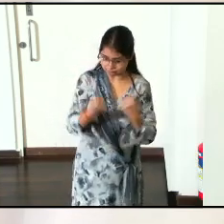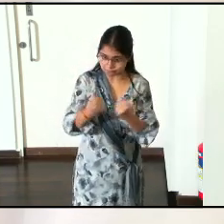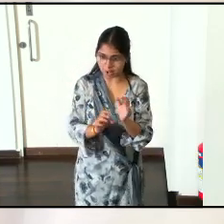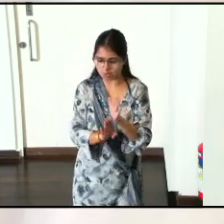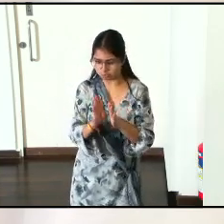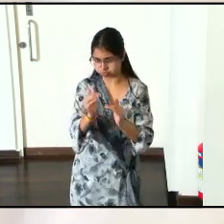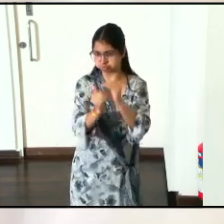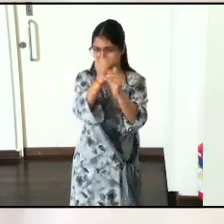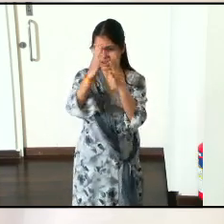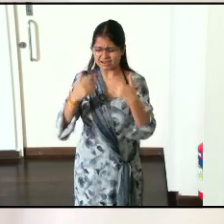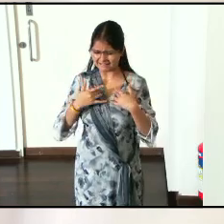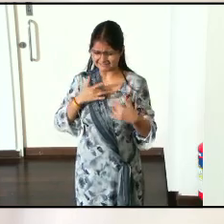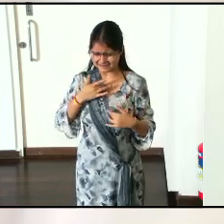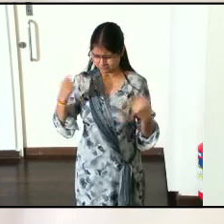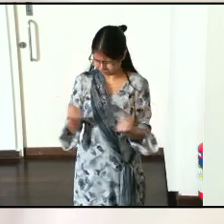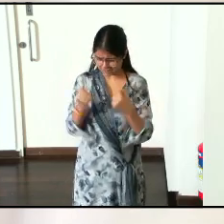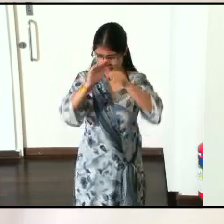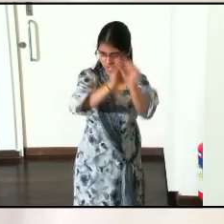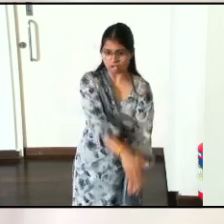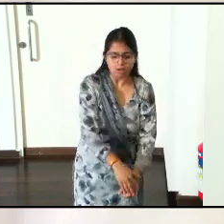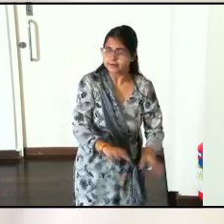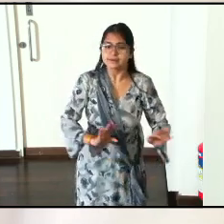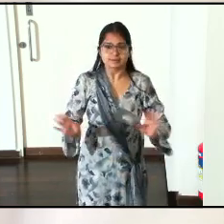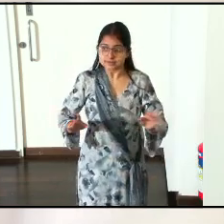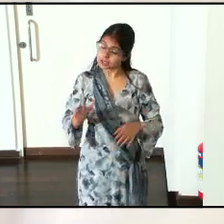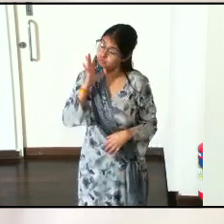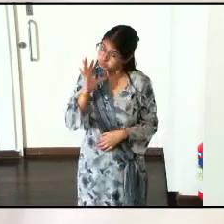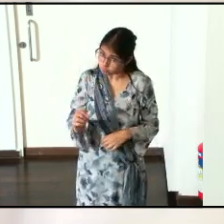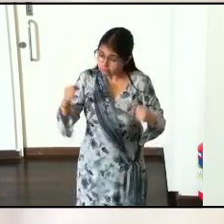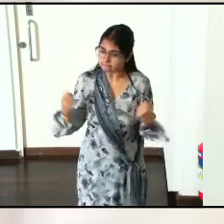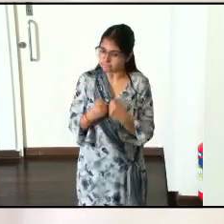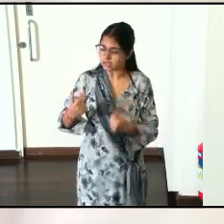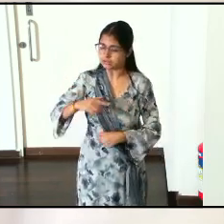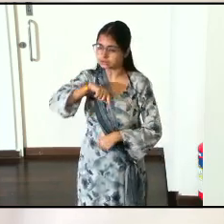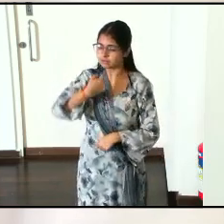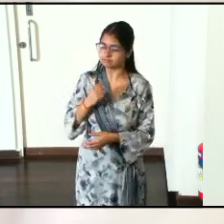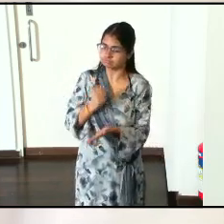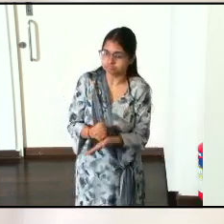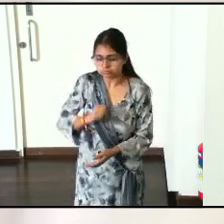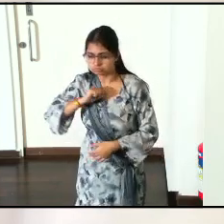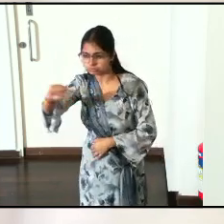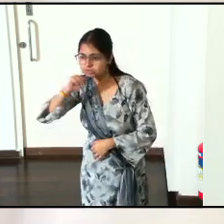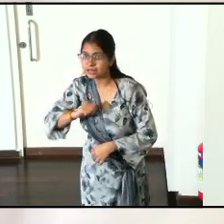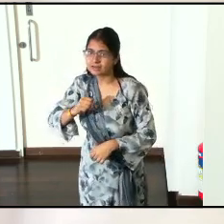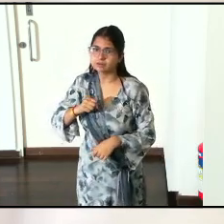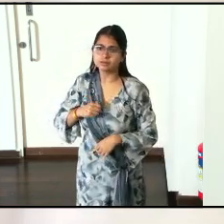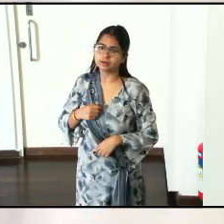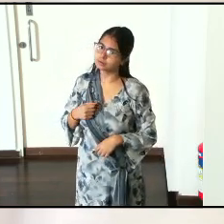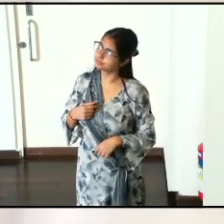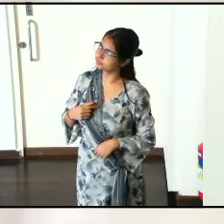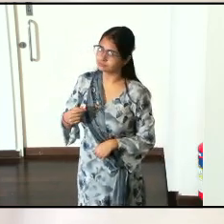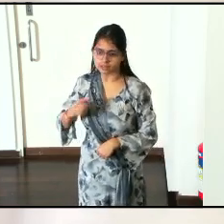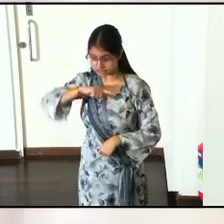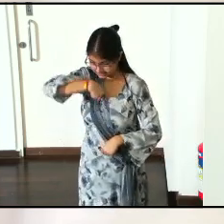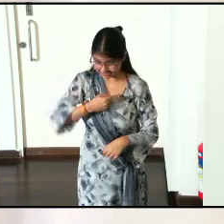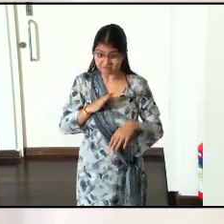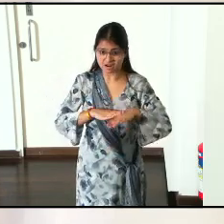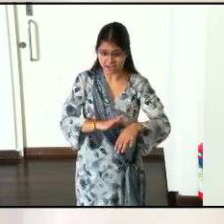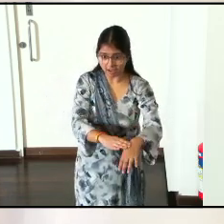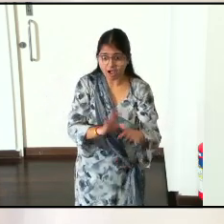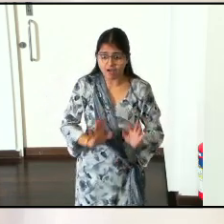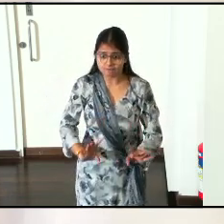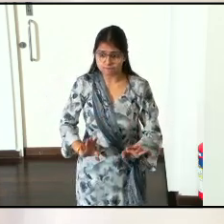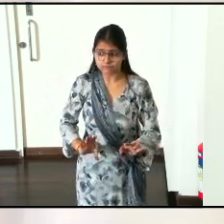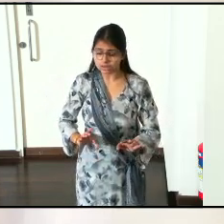as disempowering. I see these as critical. Unless you can have the space and have the ability to